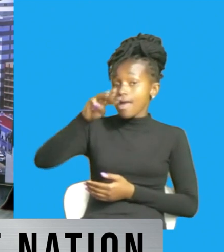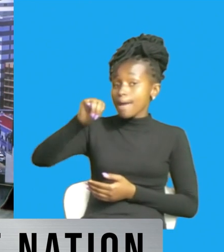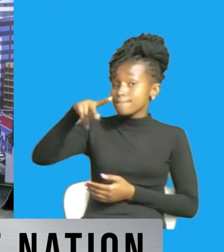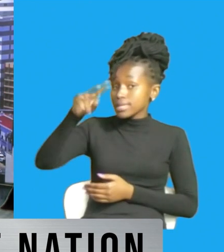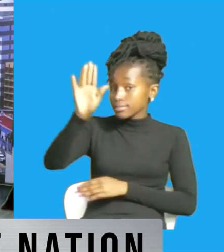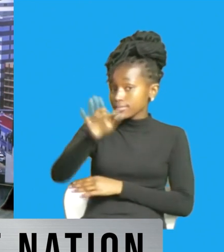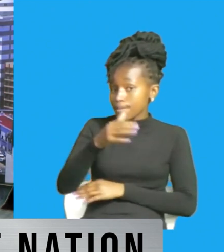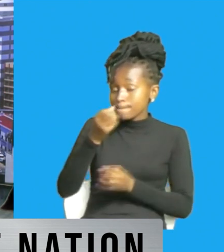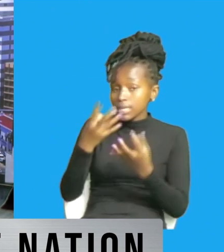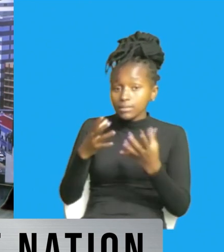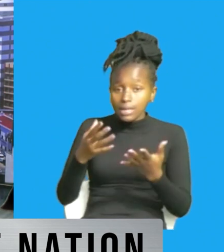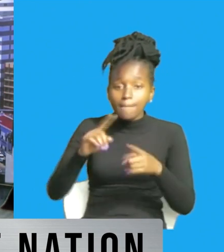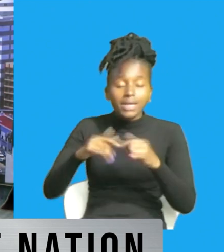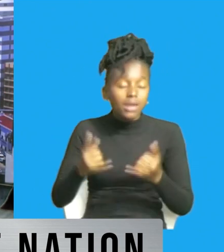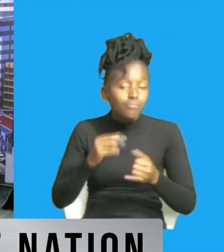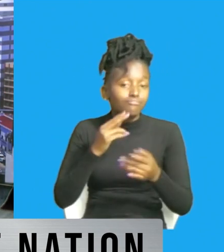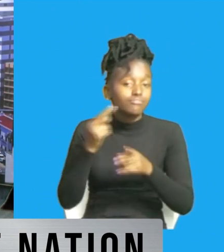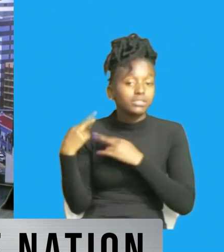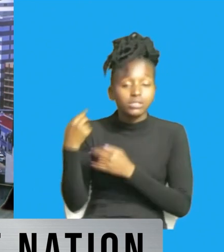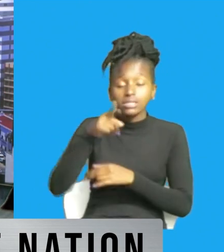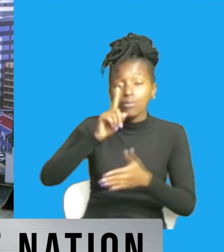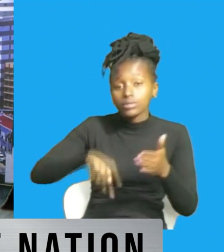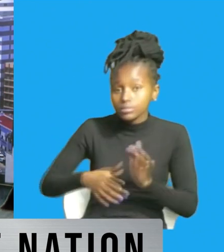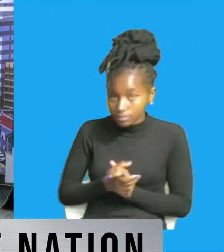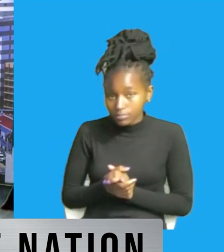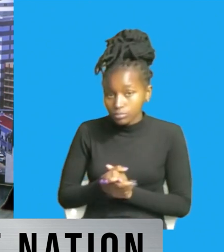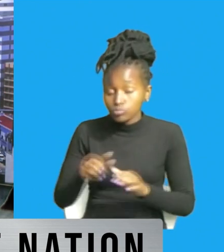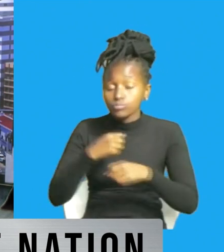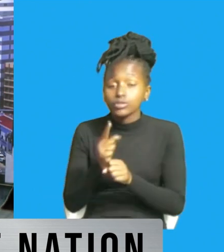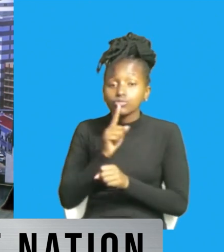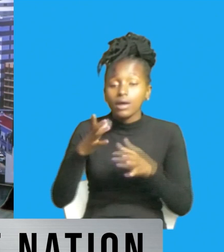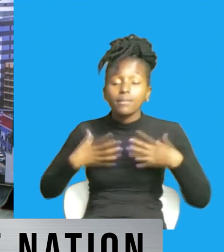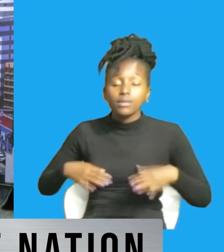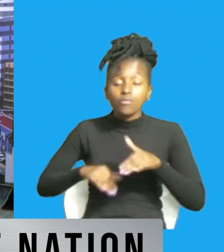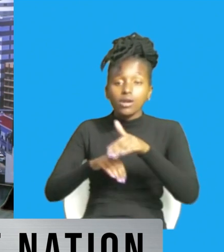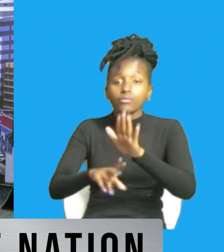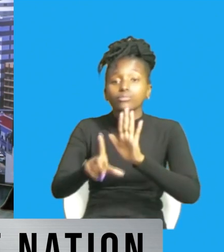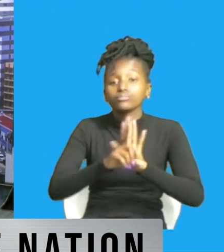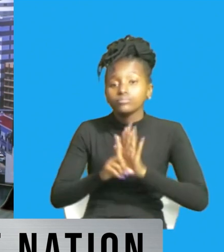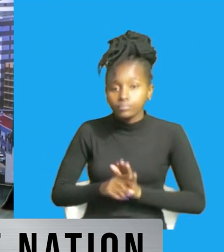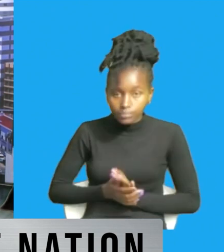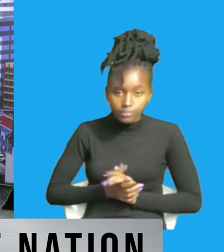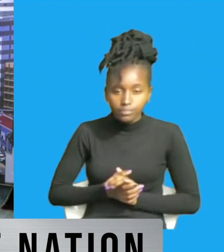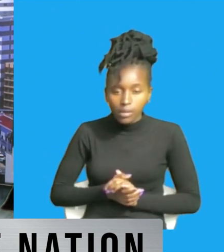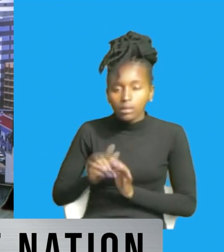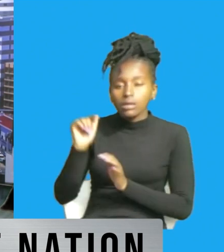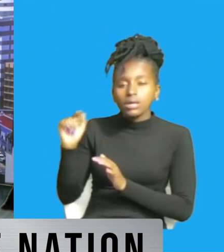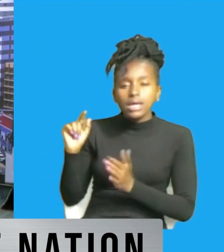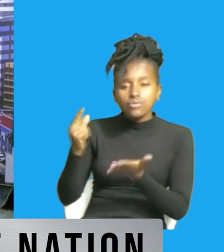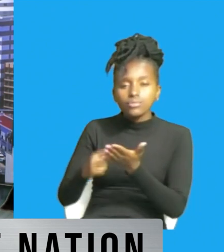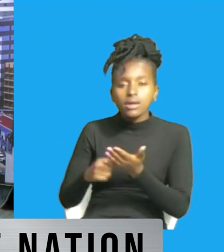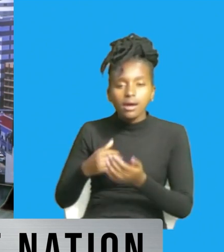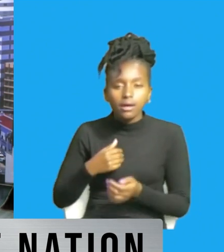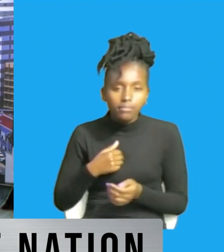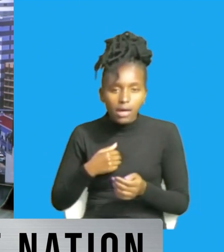Now just across here, across Uganda, there was an operation by UPDF when